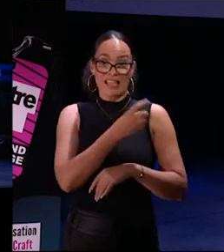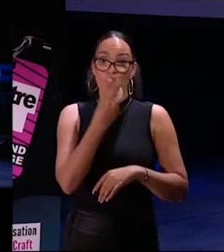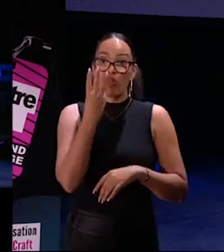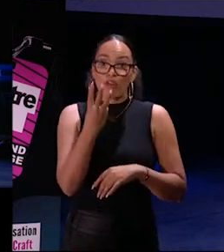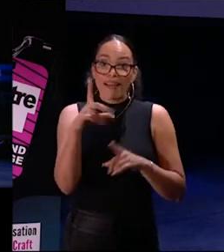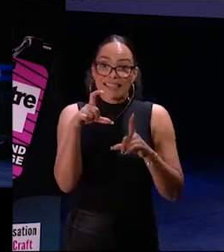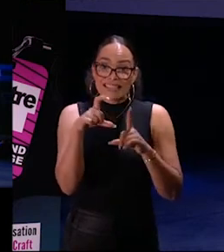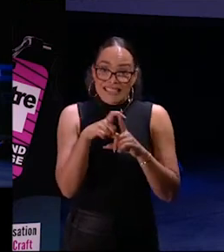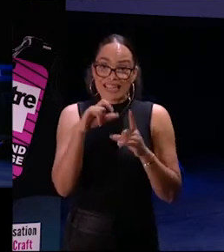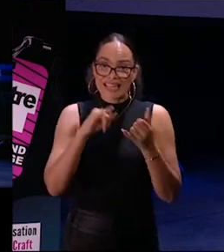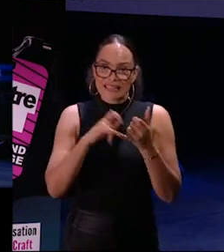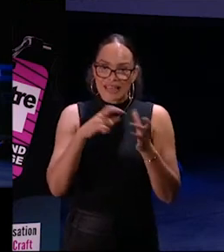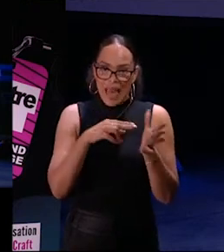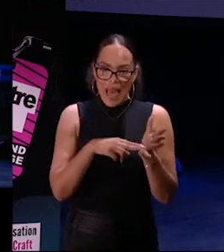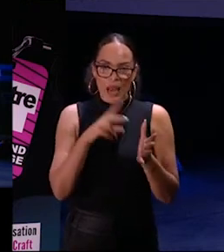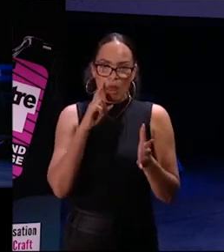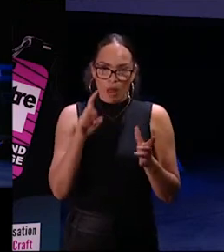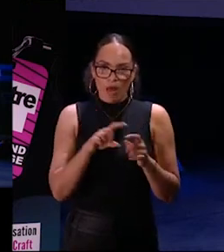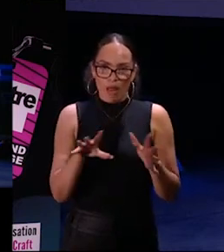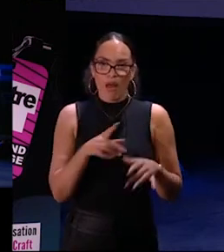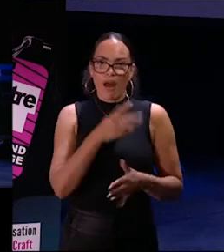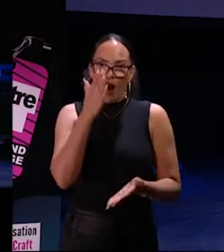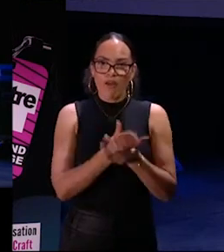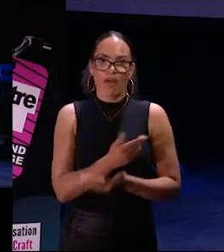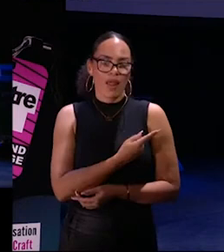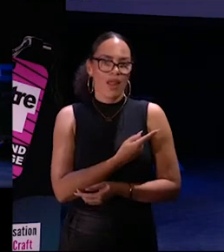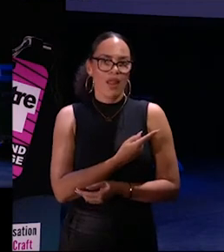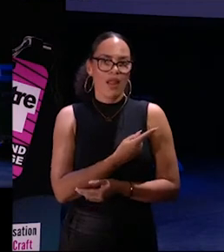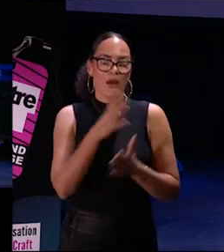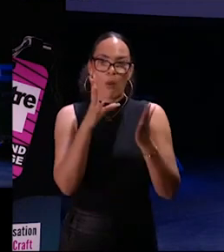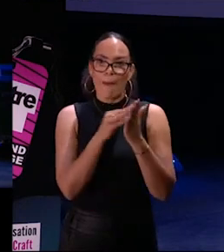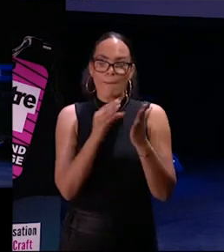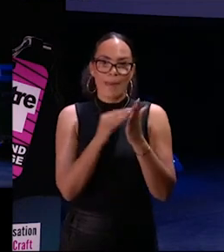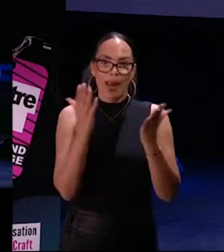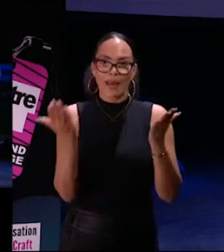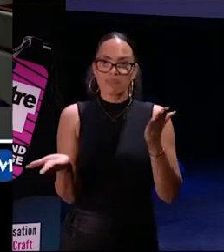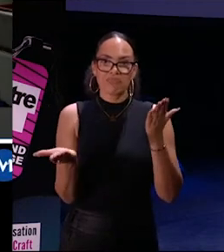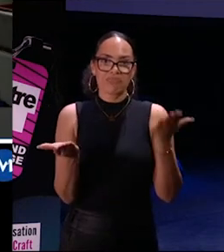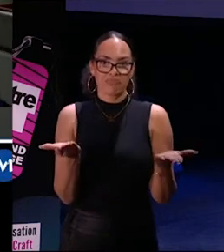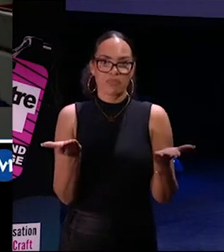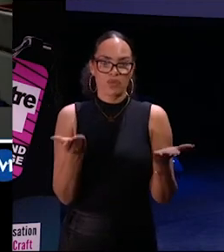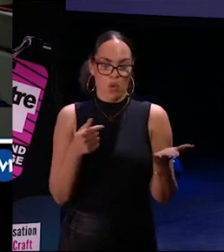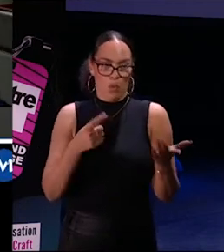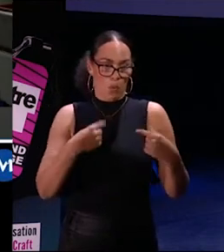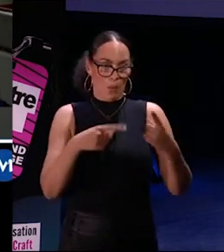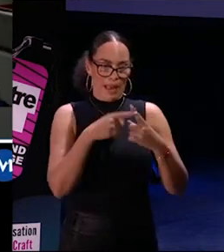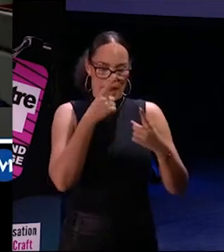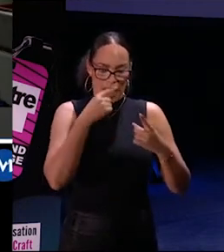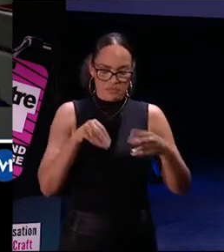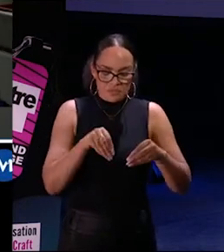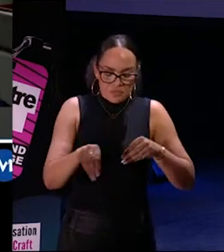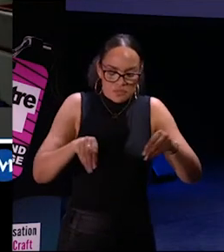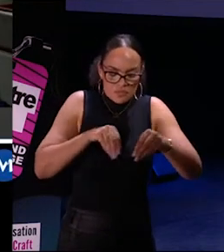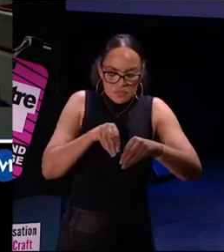scan. So effectively, it looks like the theatre looks in real life. And then we can start taking that and being able to do an awful lot